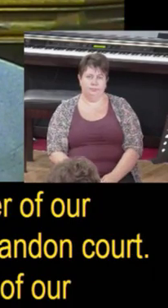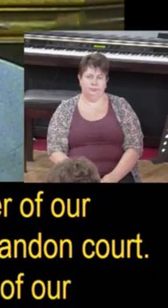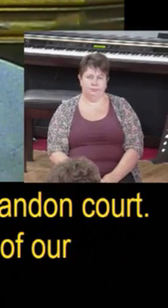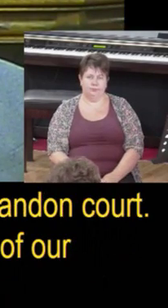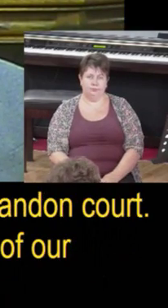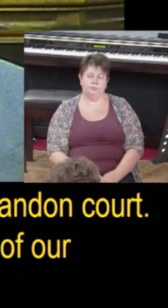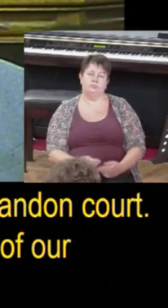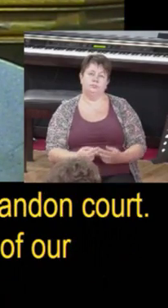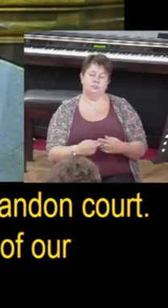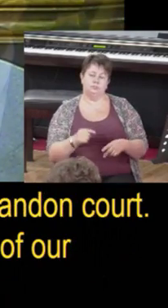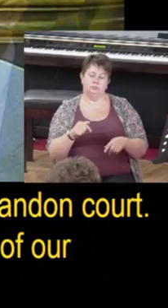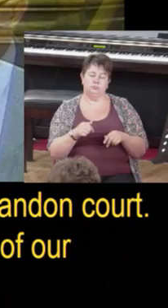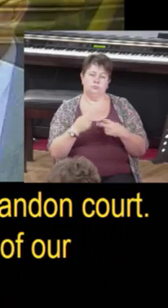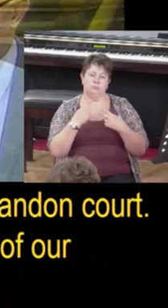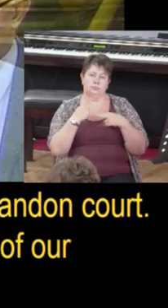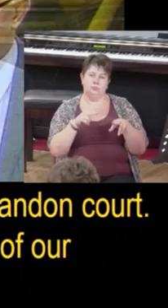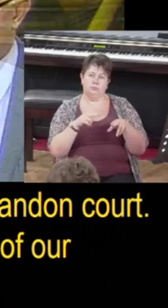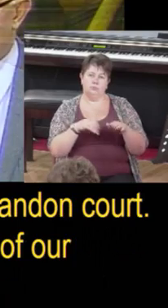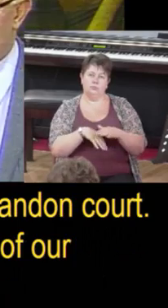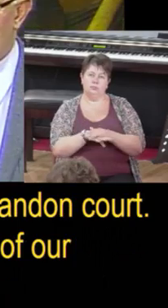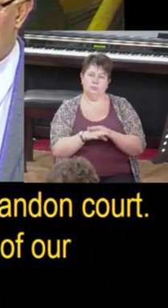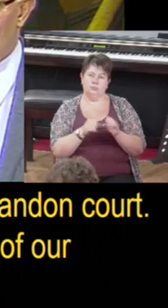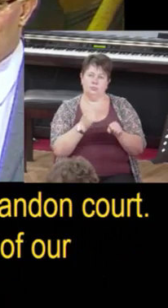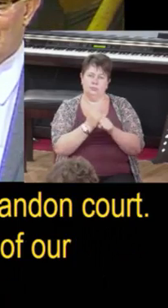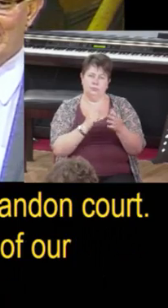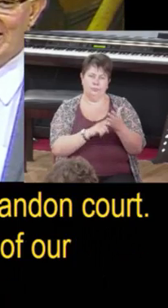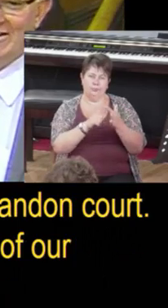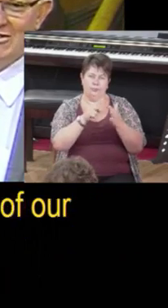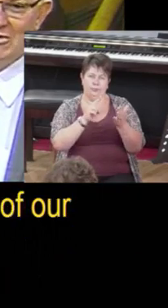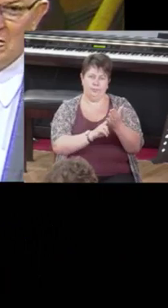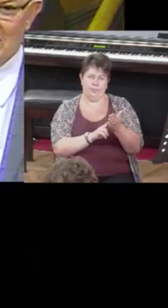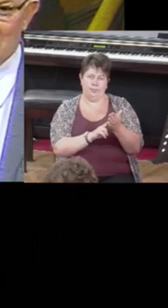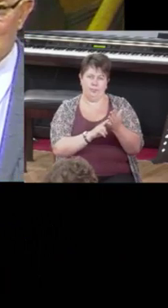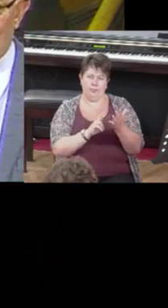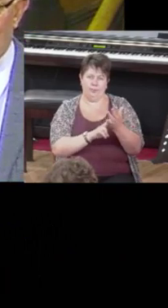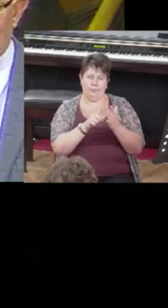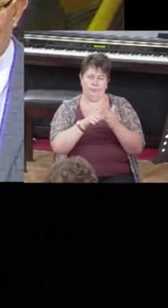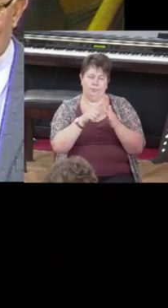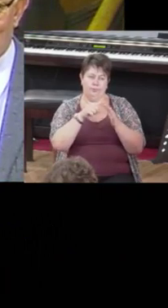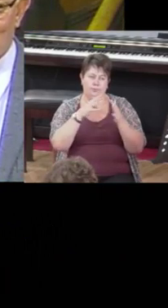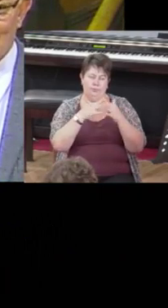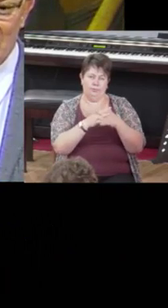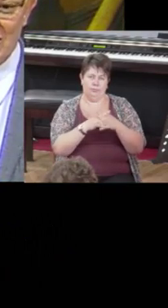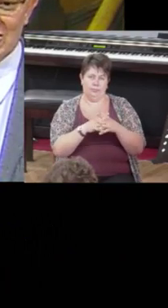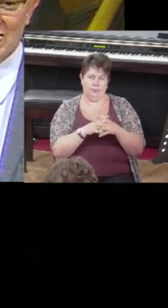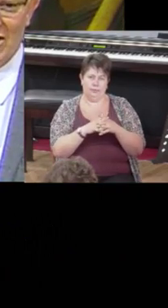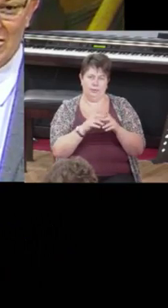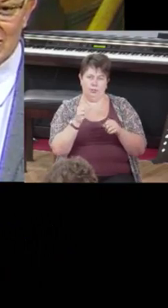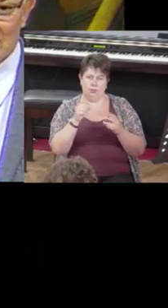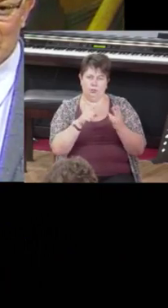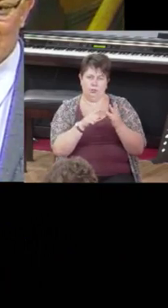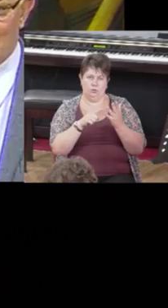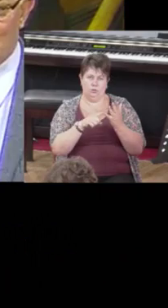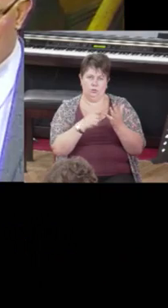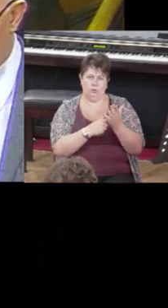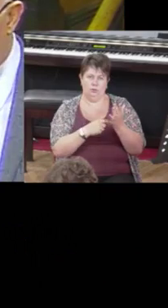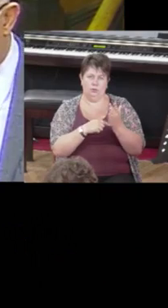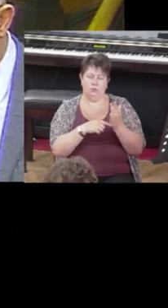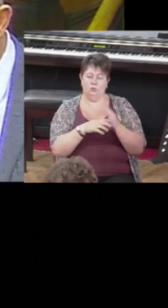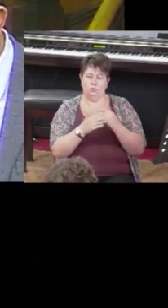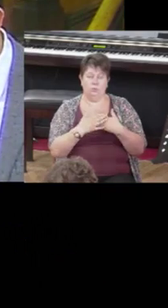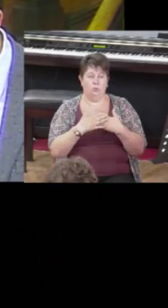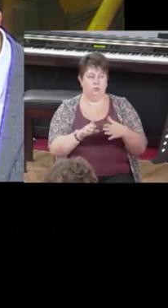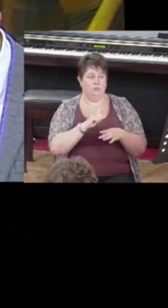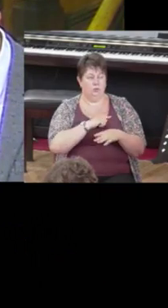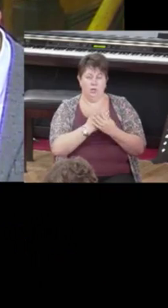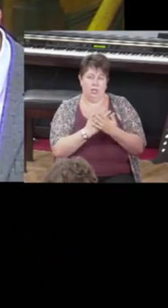This afternoon there's a service in Glenview Court. That's at 3 o'clock. It's open to residents there, but also to others as well, to come